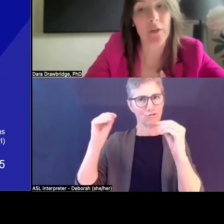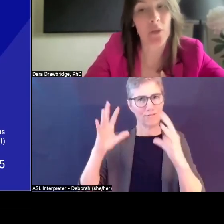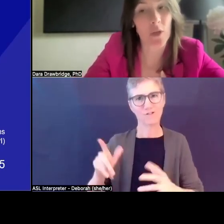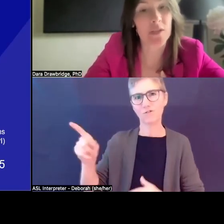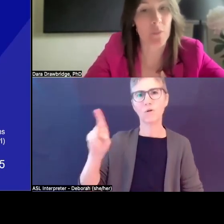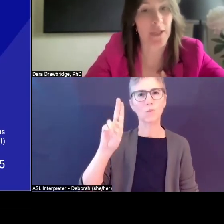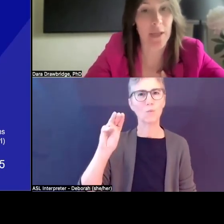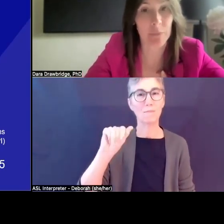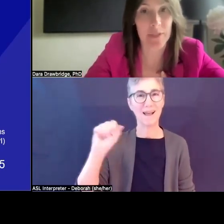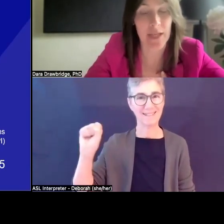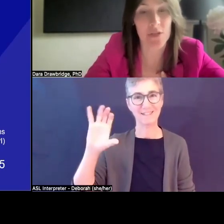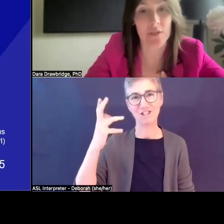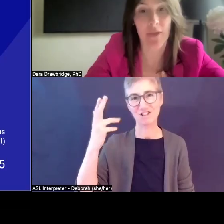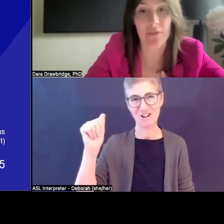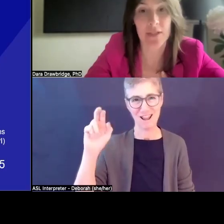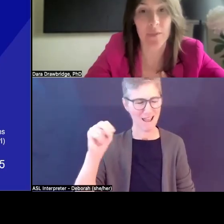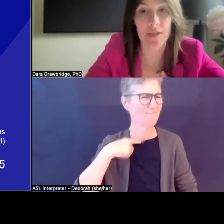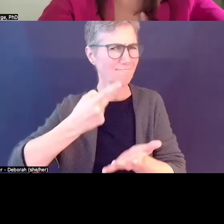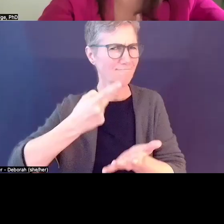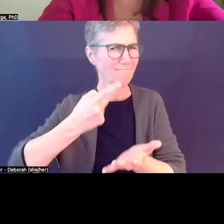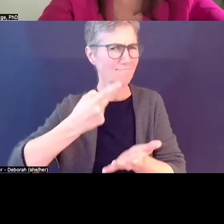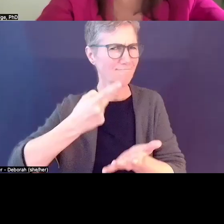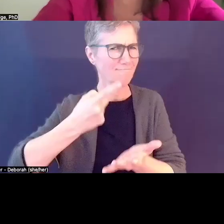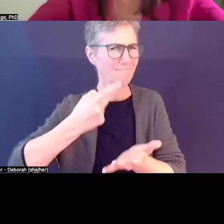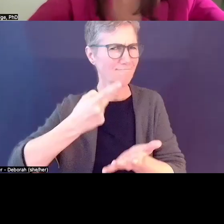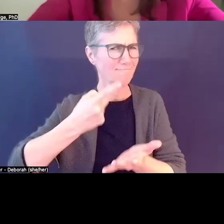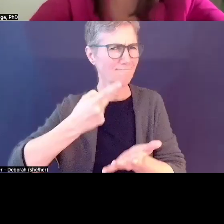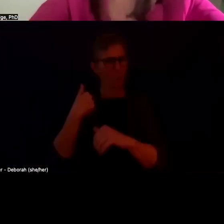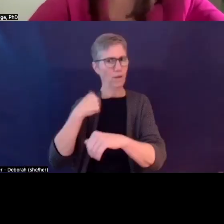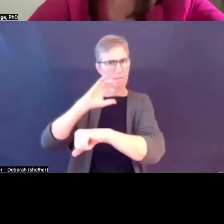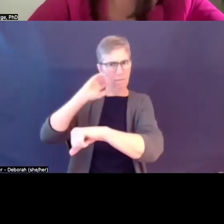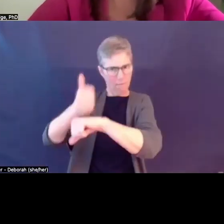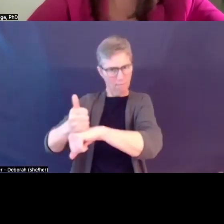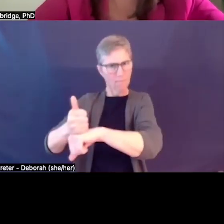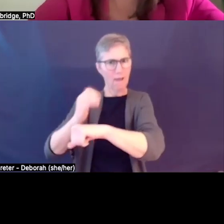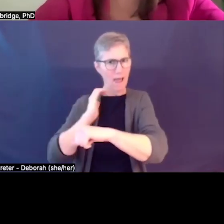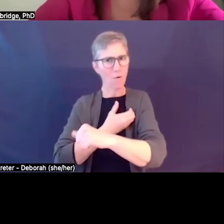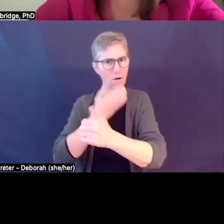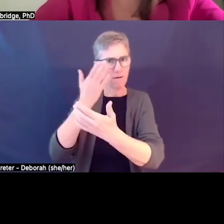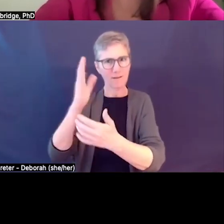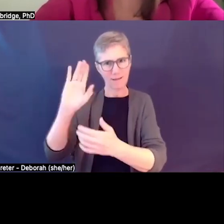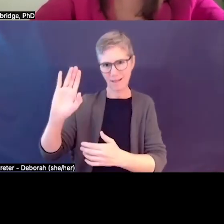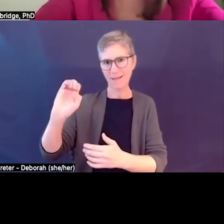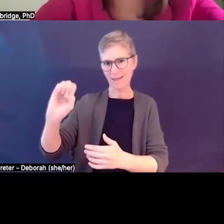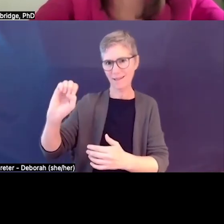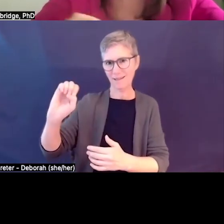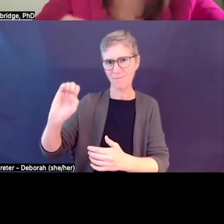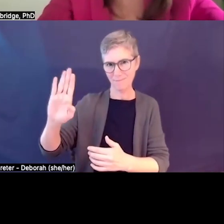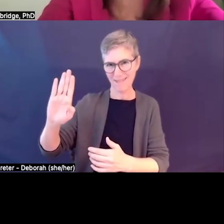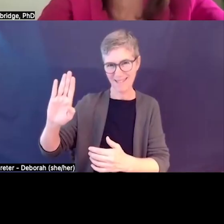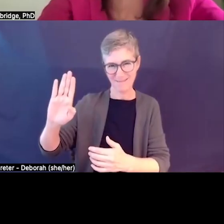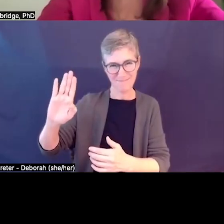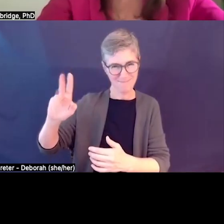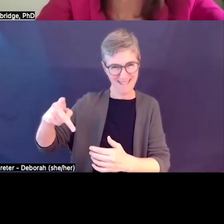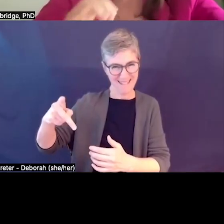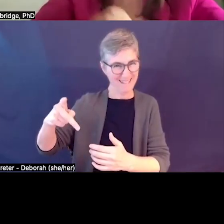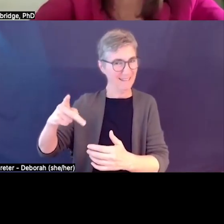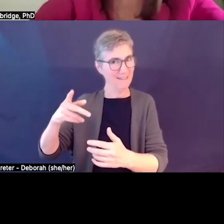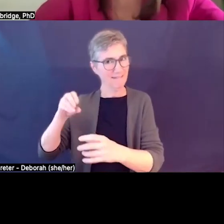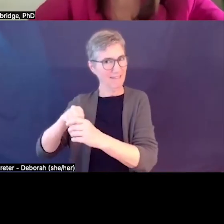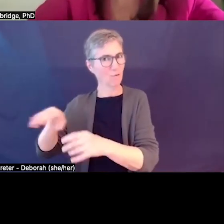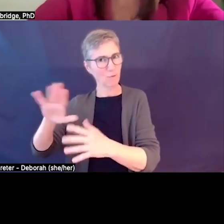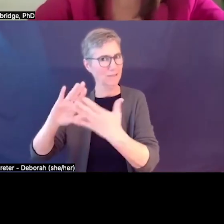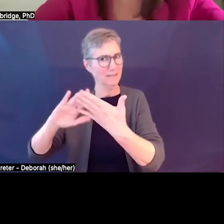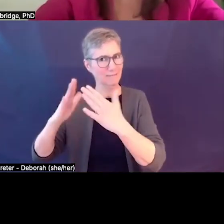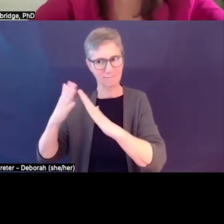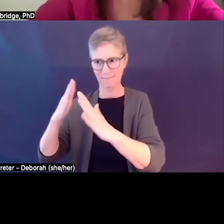speak about our work supporting implementation of evidence-based practices in community justice support centers. Next slide, please. Before I